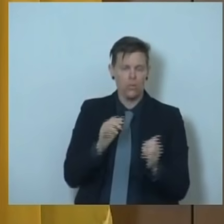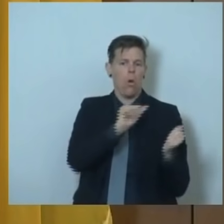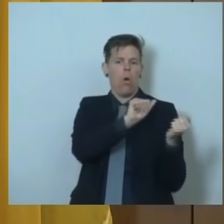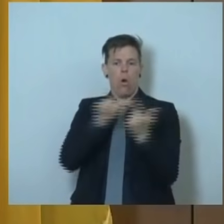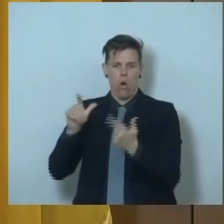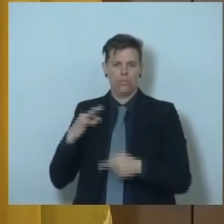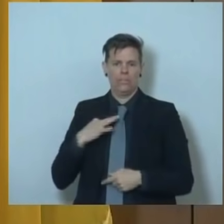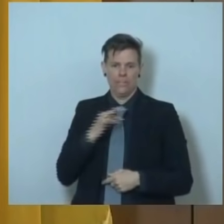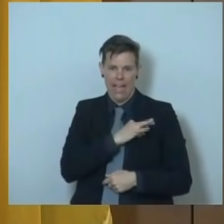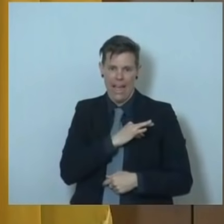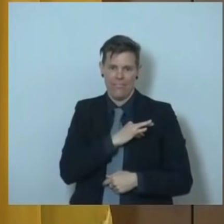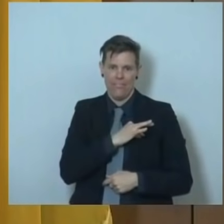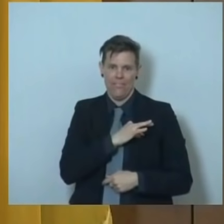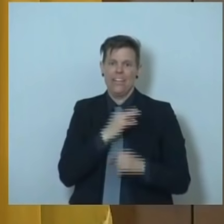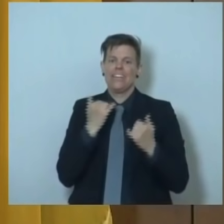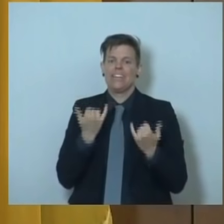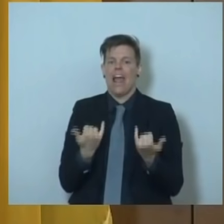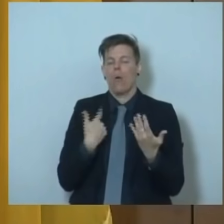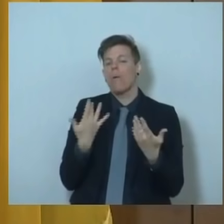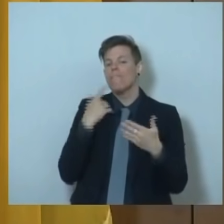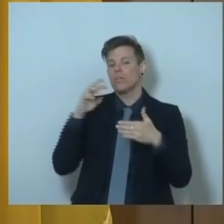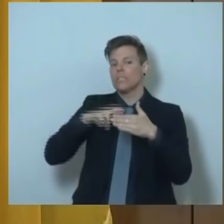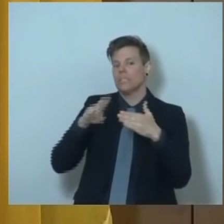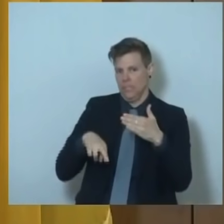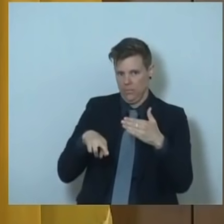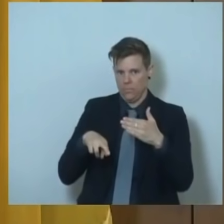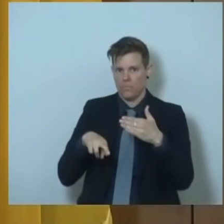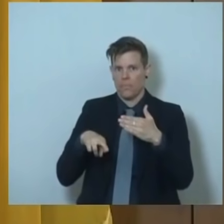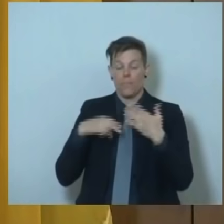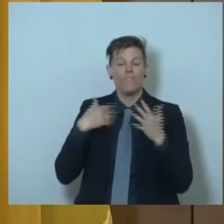because that finished up late yesterday,